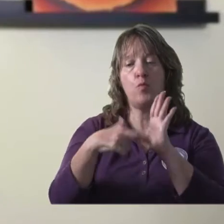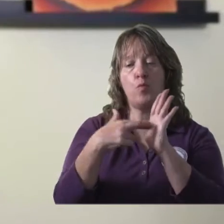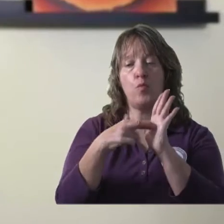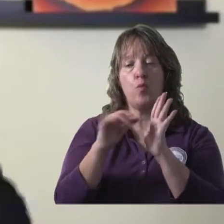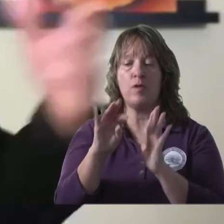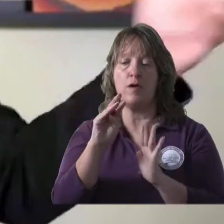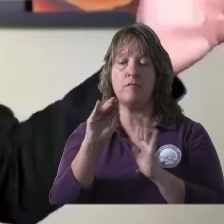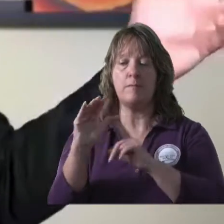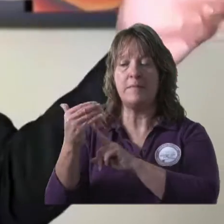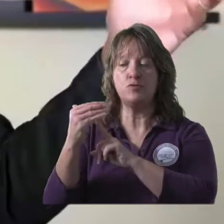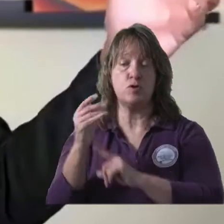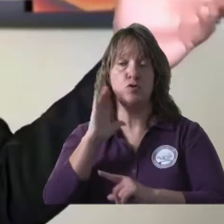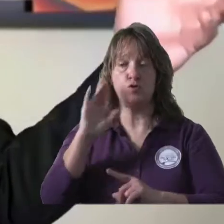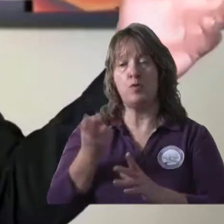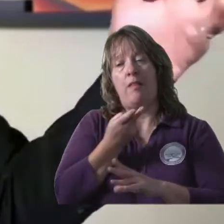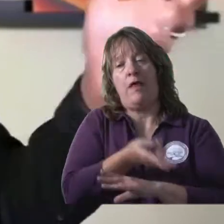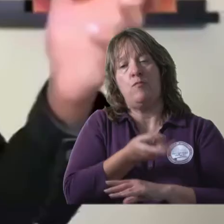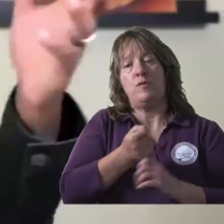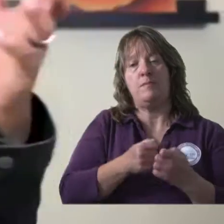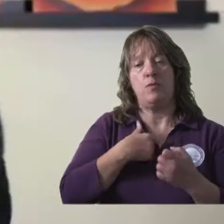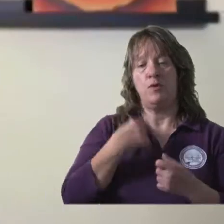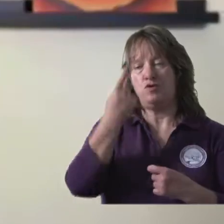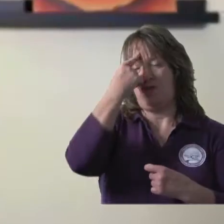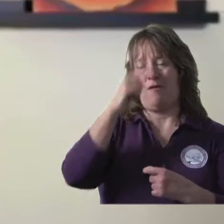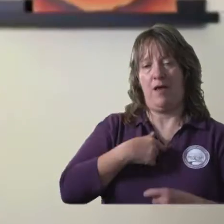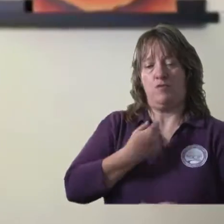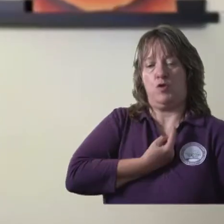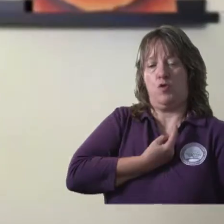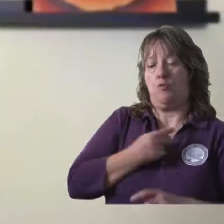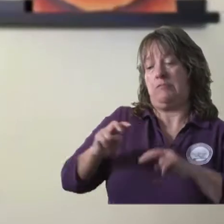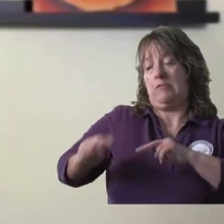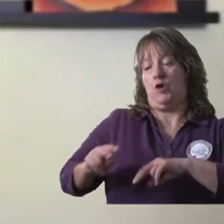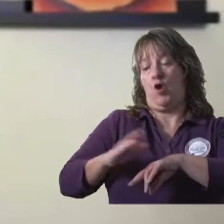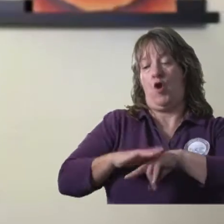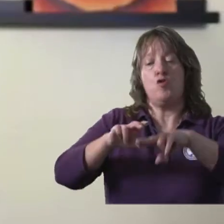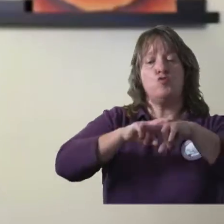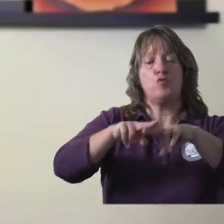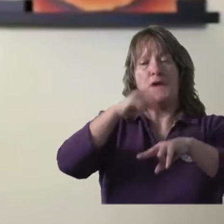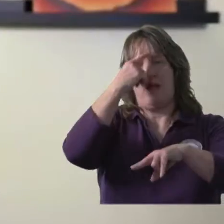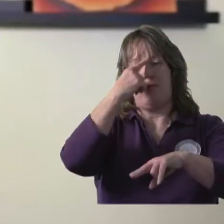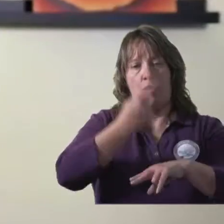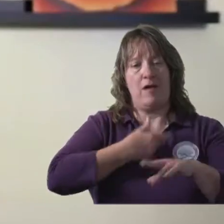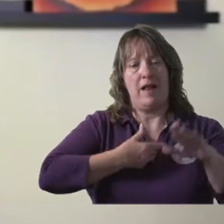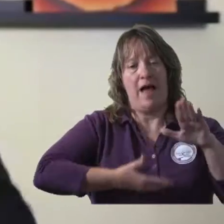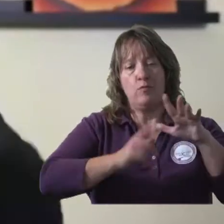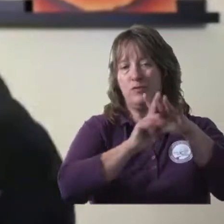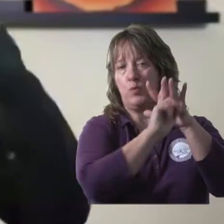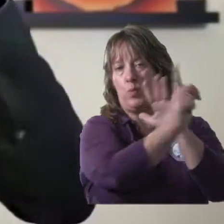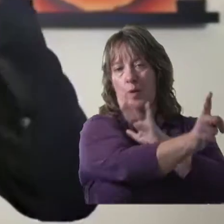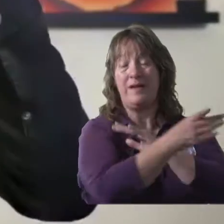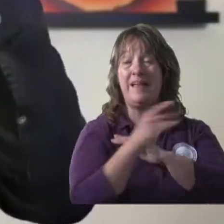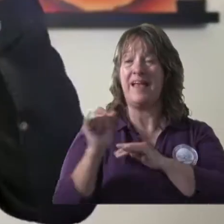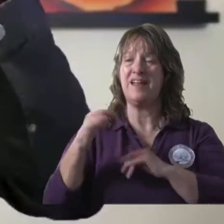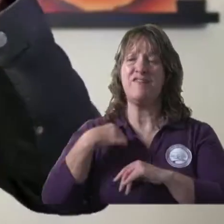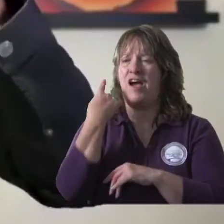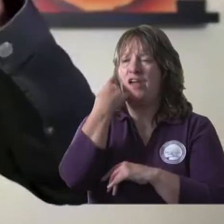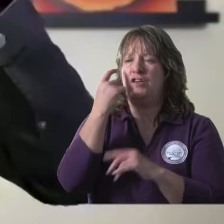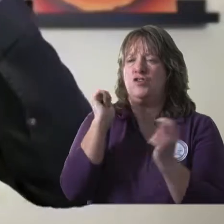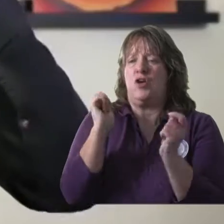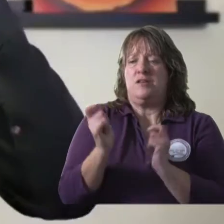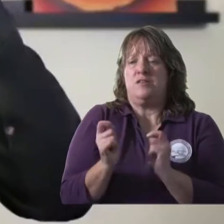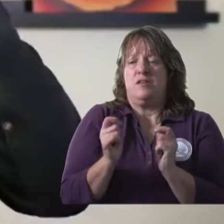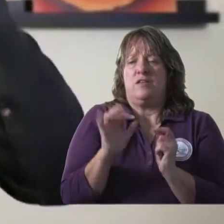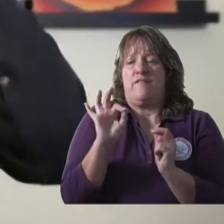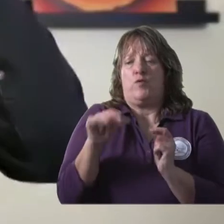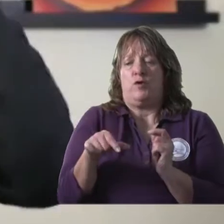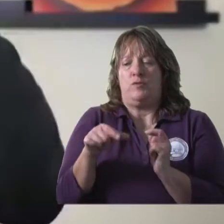mistress. She would lay with me when I thought I was alone, sit next to me on the train when I thought I was running away. And if I adjusted the frequency